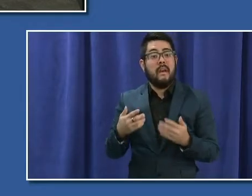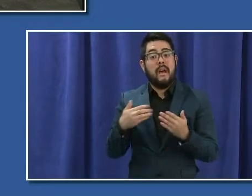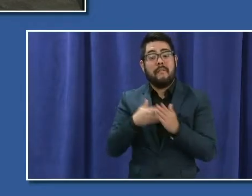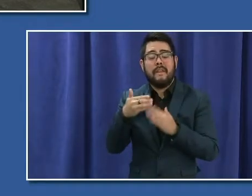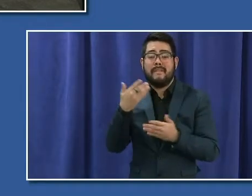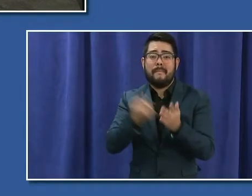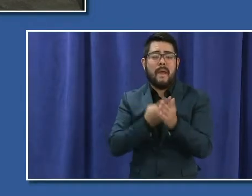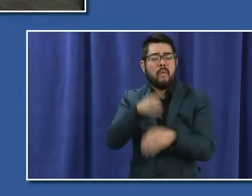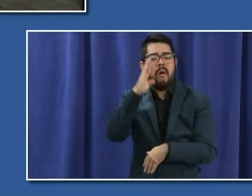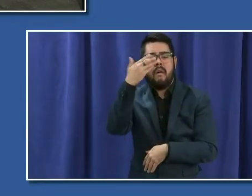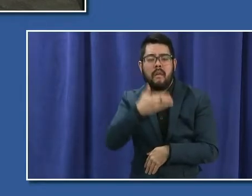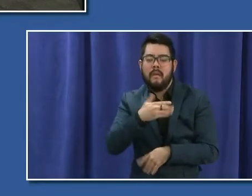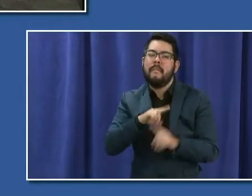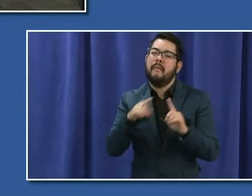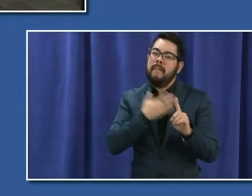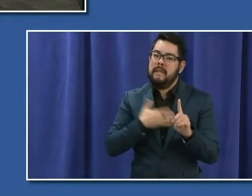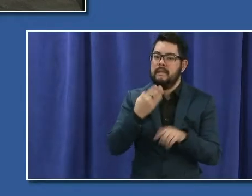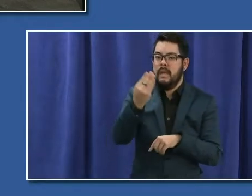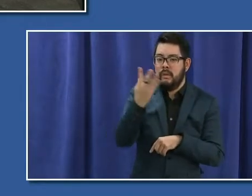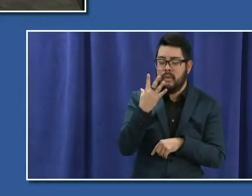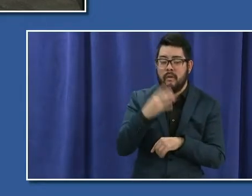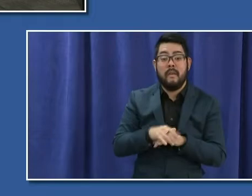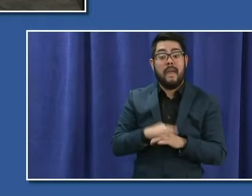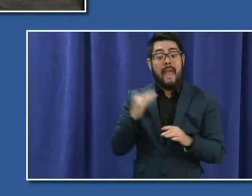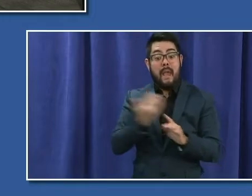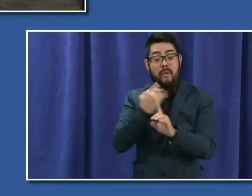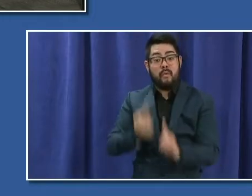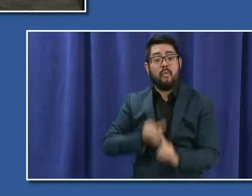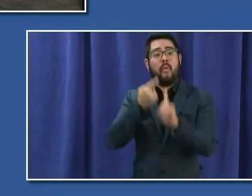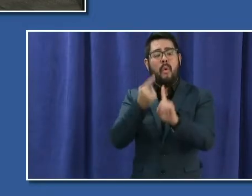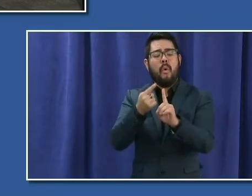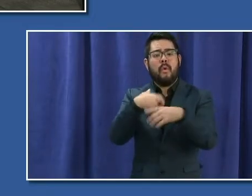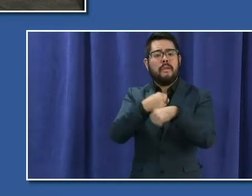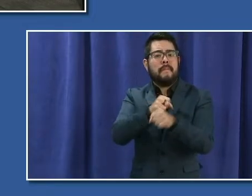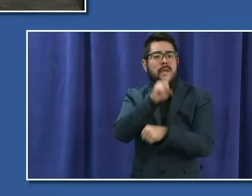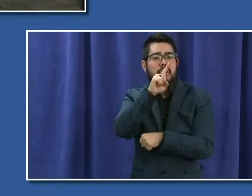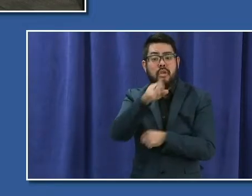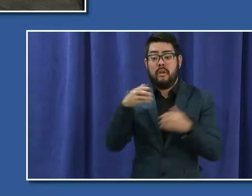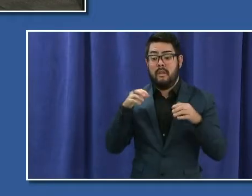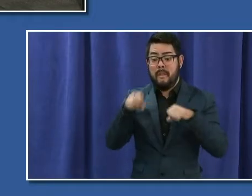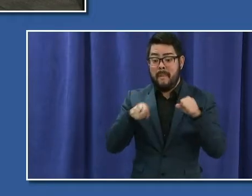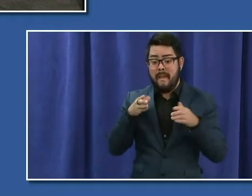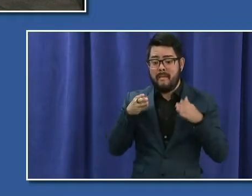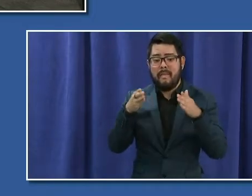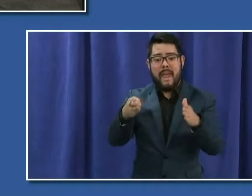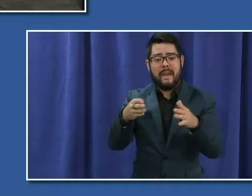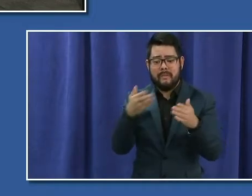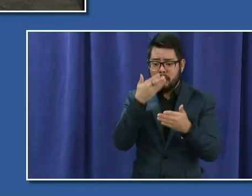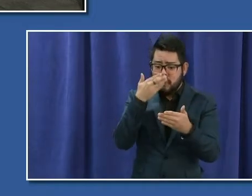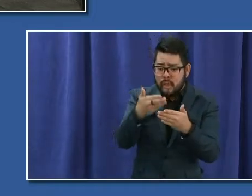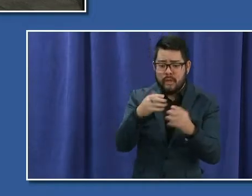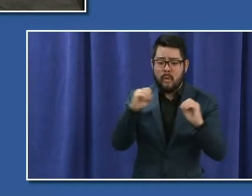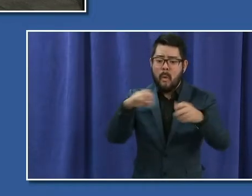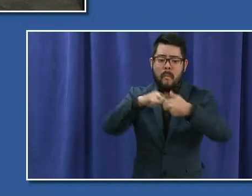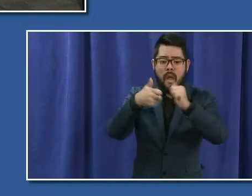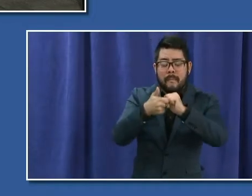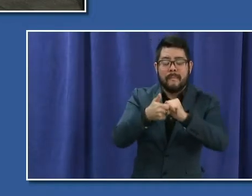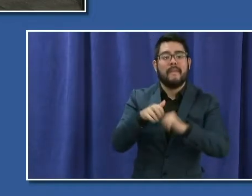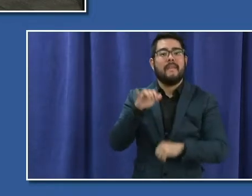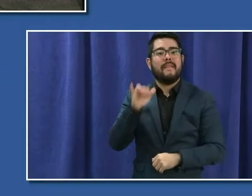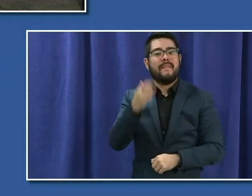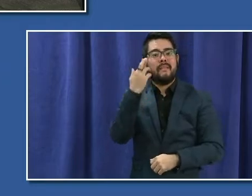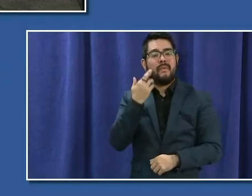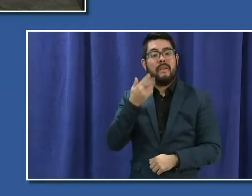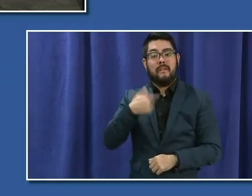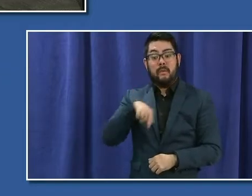there. But we have every intention of making sure that our bike lanes are in that state of good repair. That's why we launched making sure that our